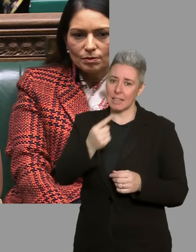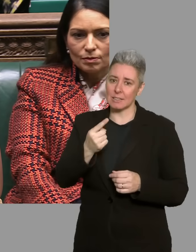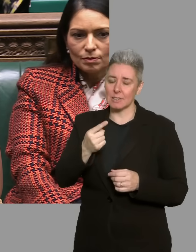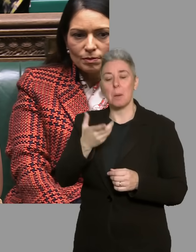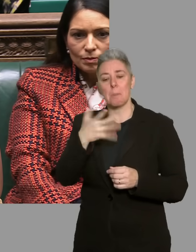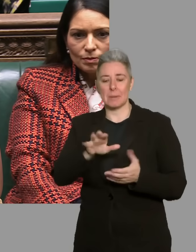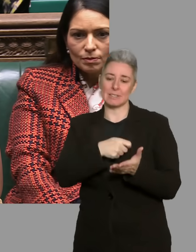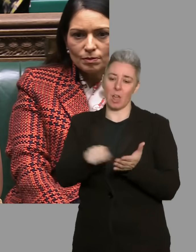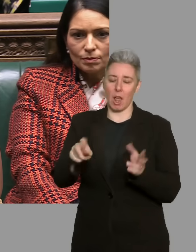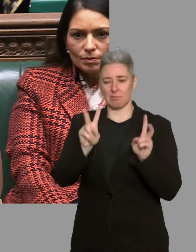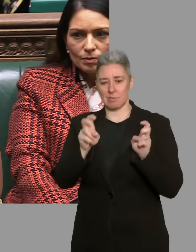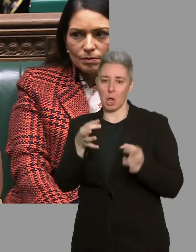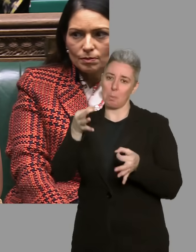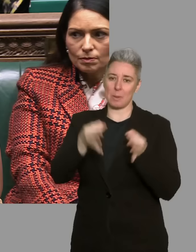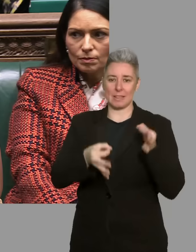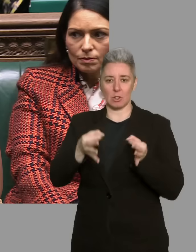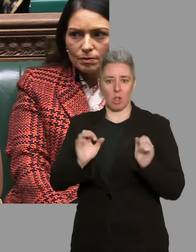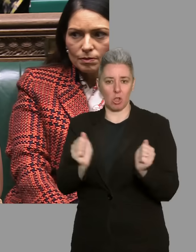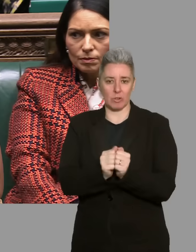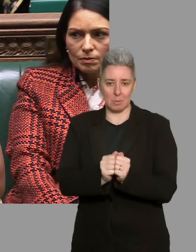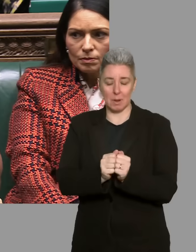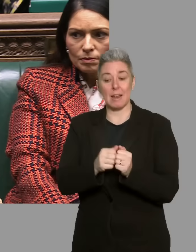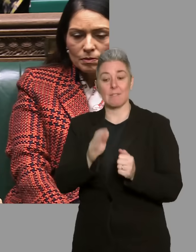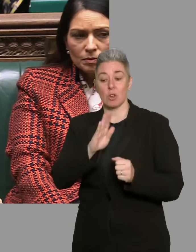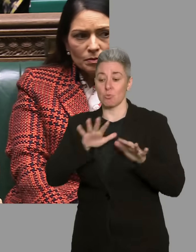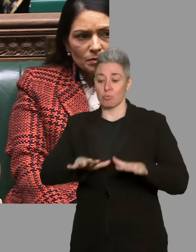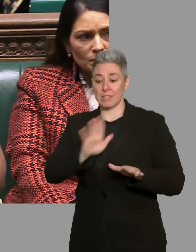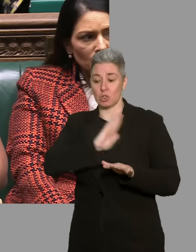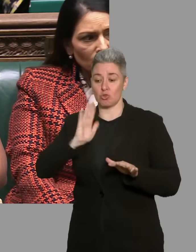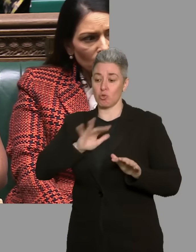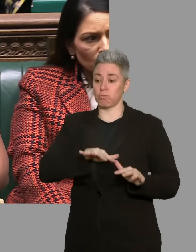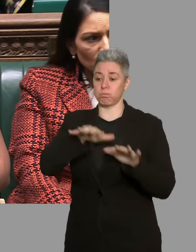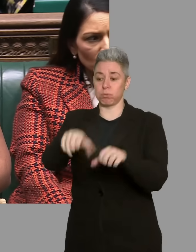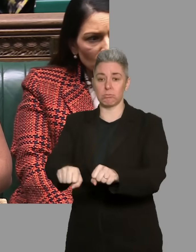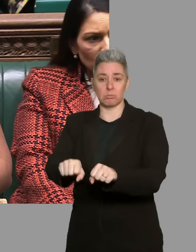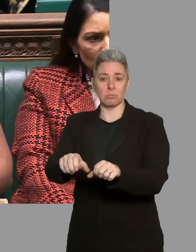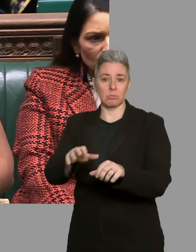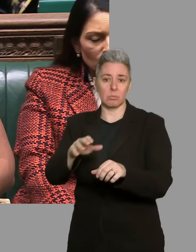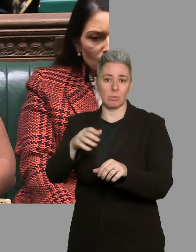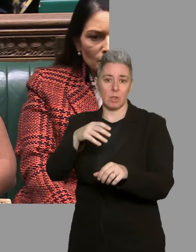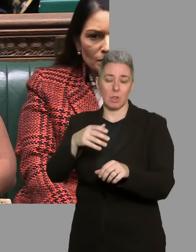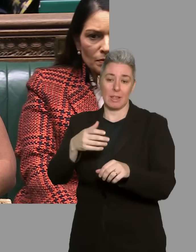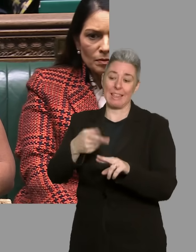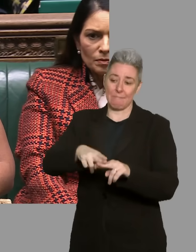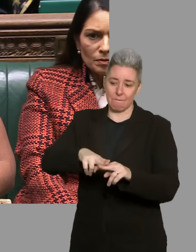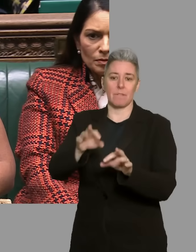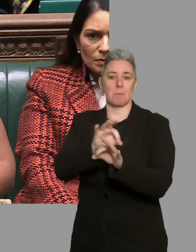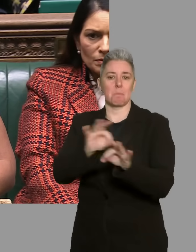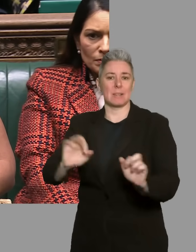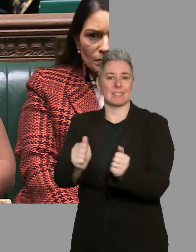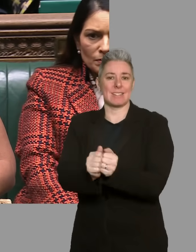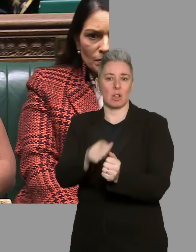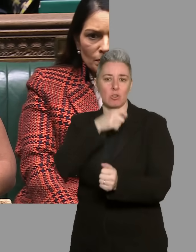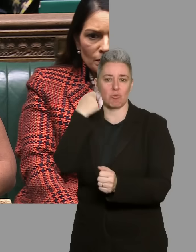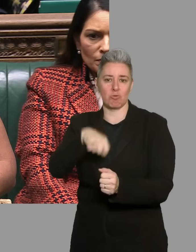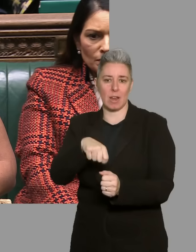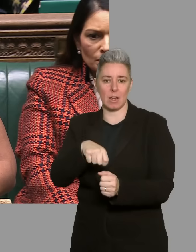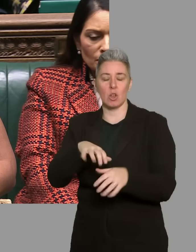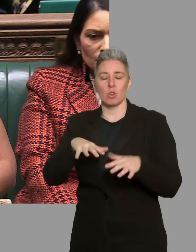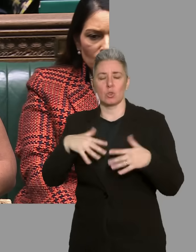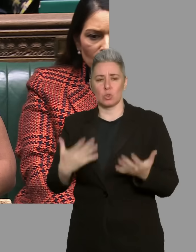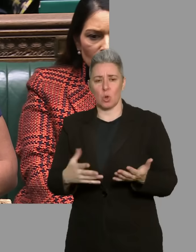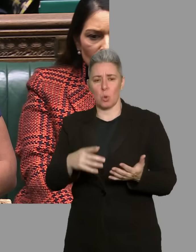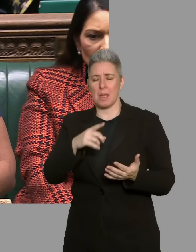the event of a peace deal in Ukraine. So given the Prime Minister is not making a statement about that deployment of British